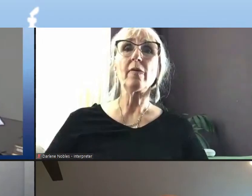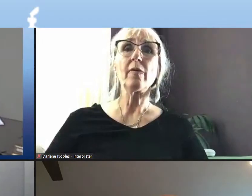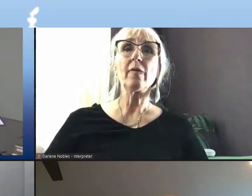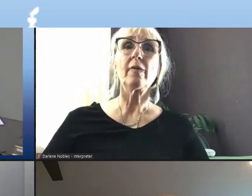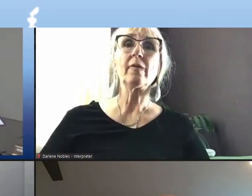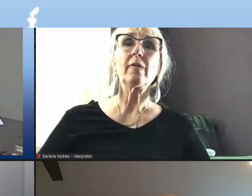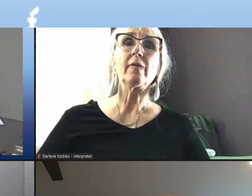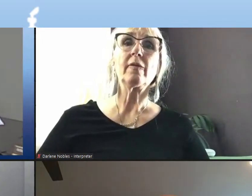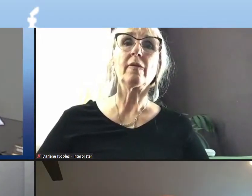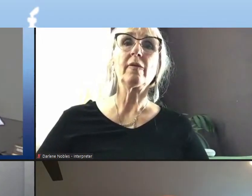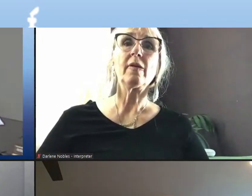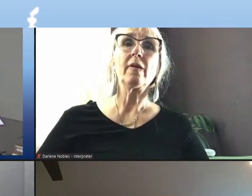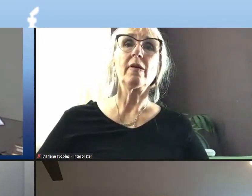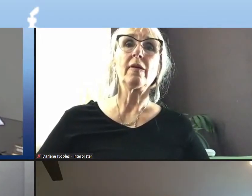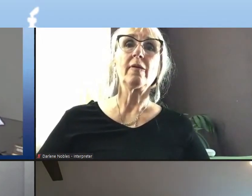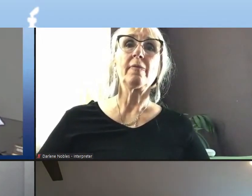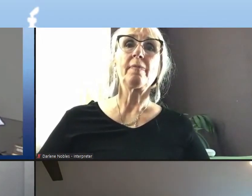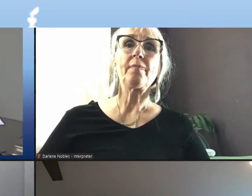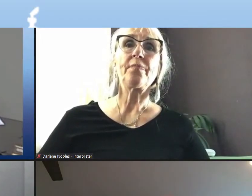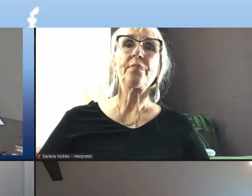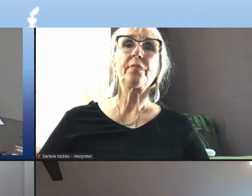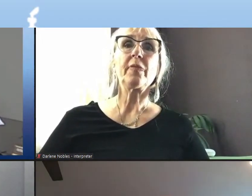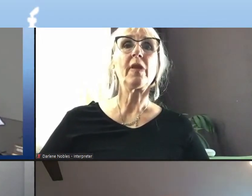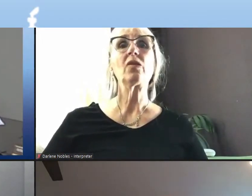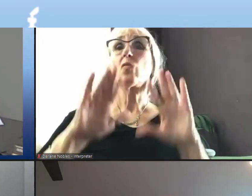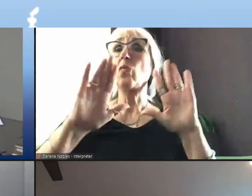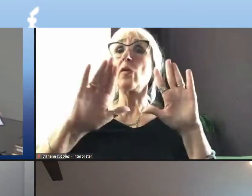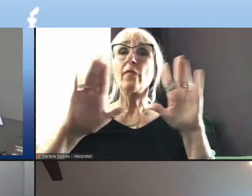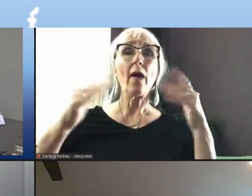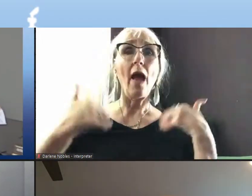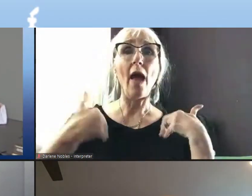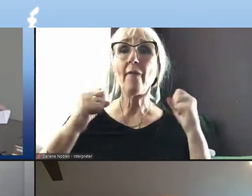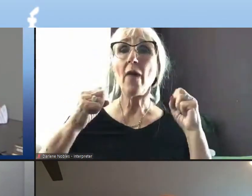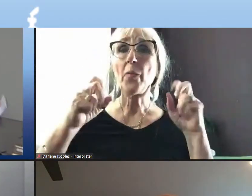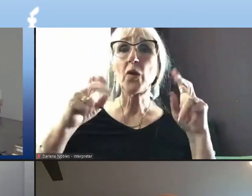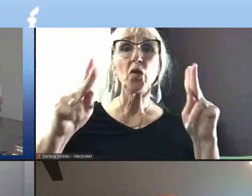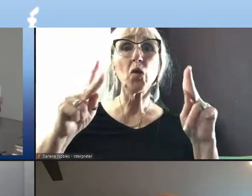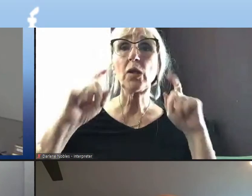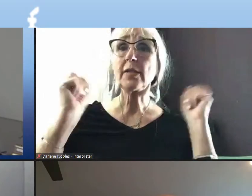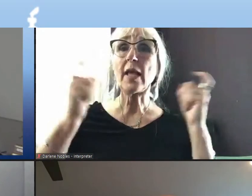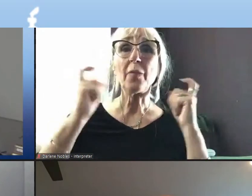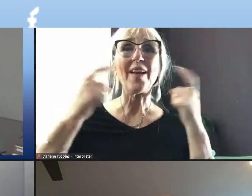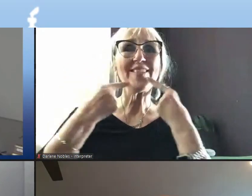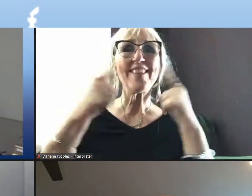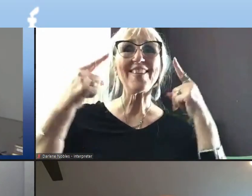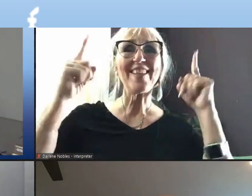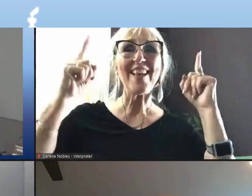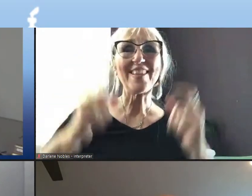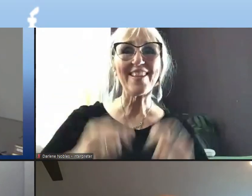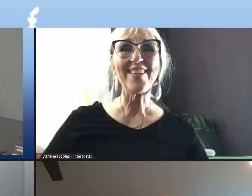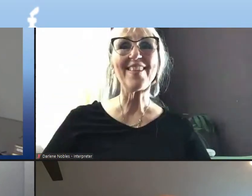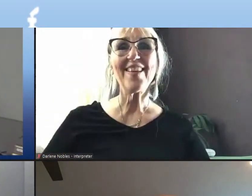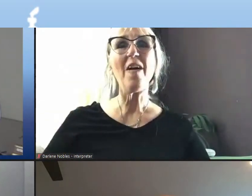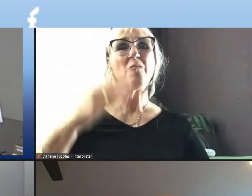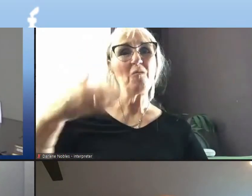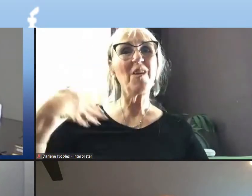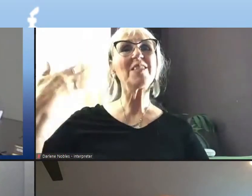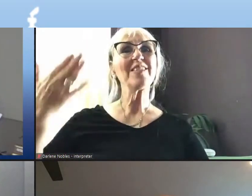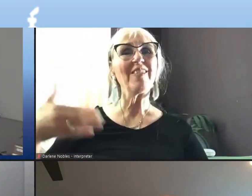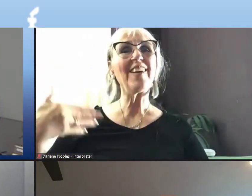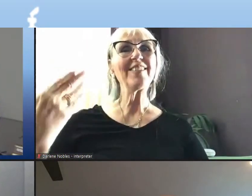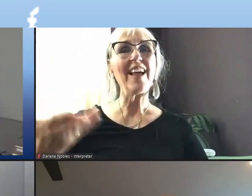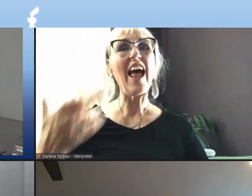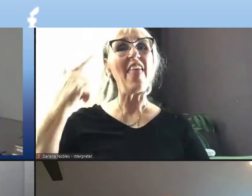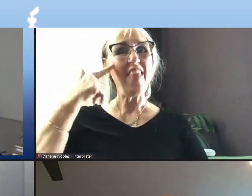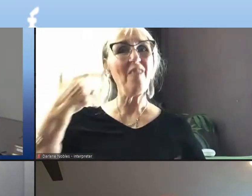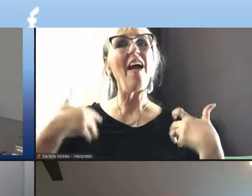It's great to have an opportunity to celebrate successes Yes. from time to time, and I think we have quite a few, and